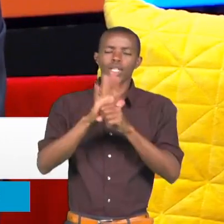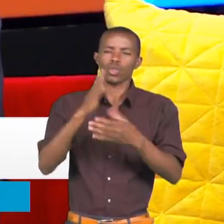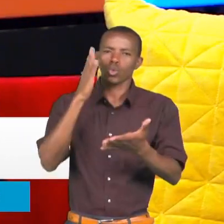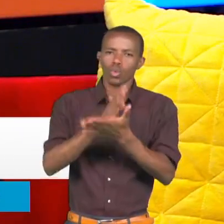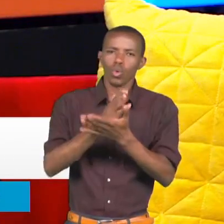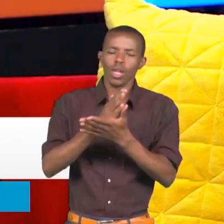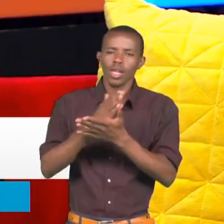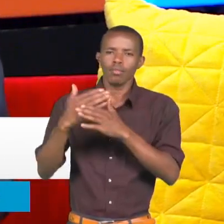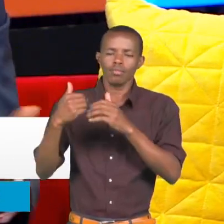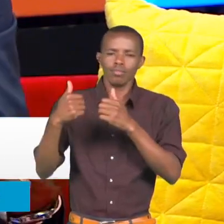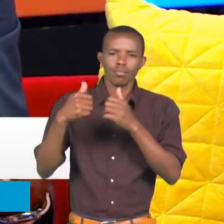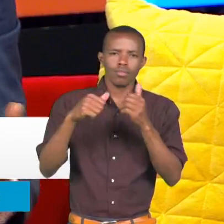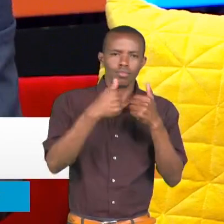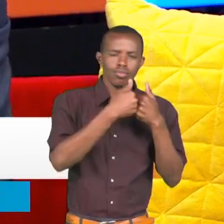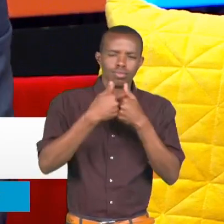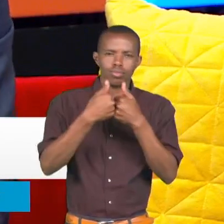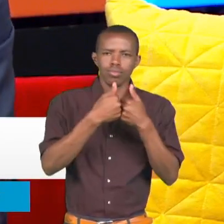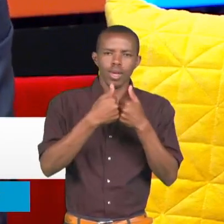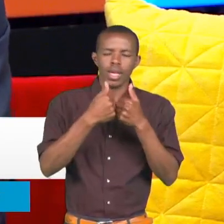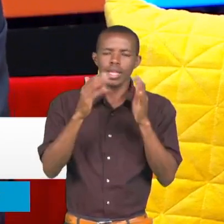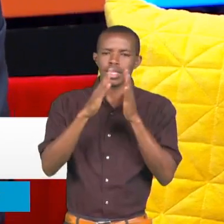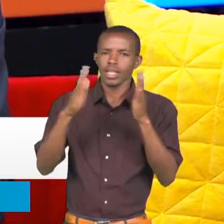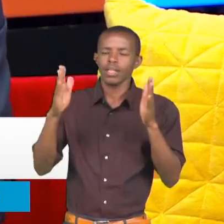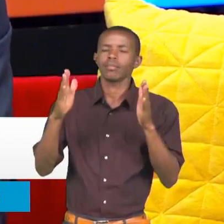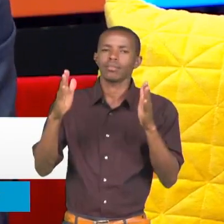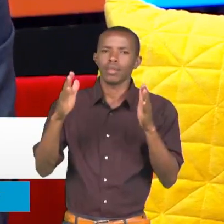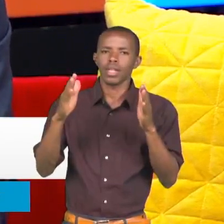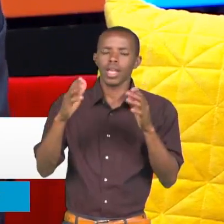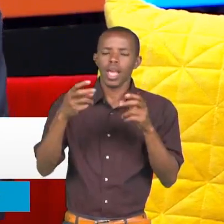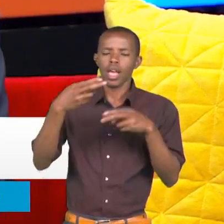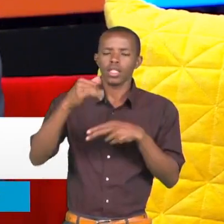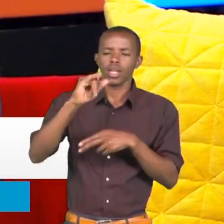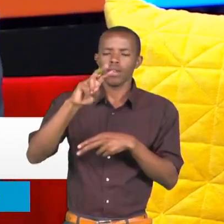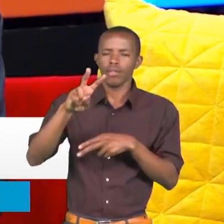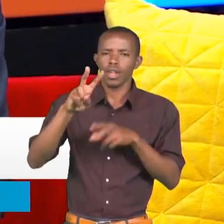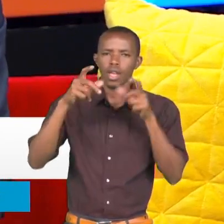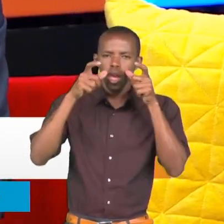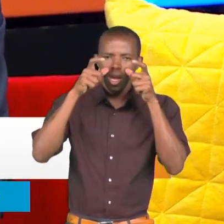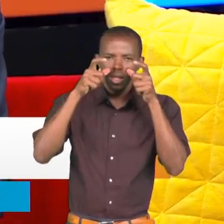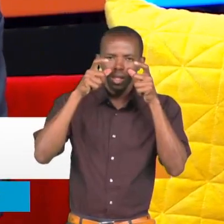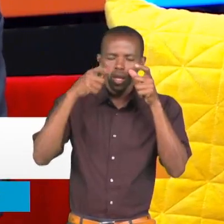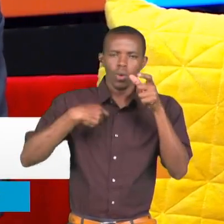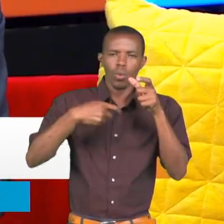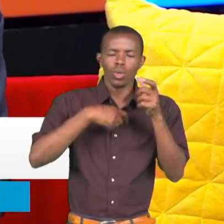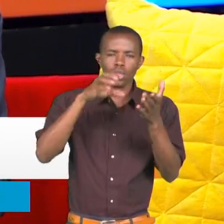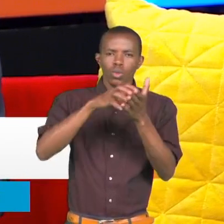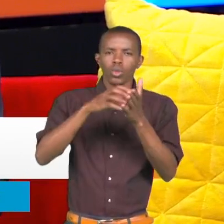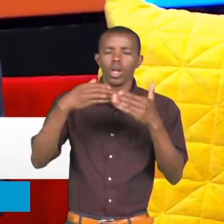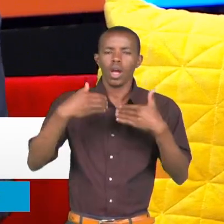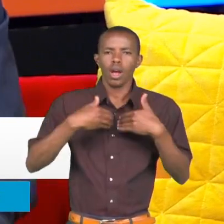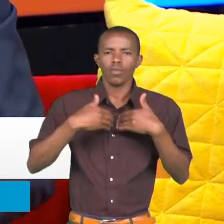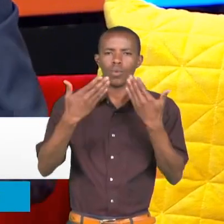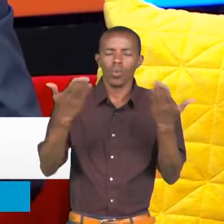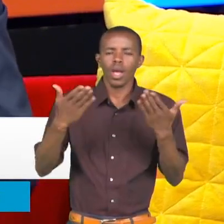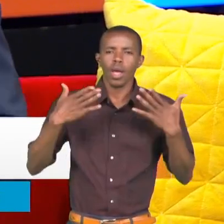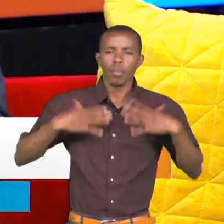won't be troubled, as you know very well. The biggest debacle is all about HIV and AIDS. And we have a situation whereby people have also